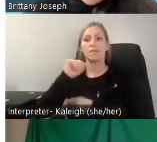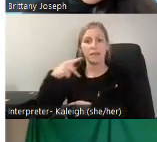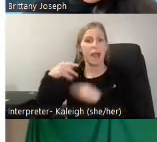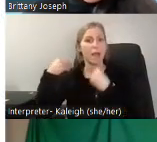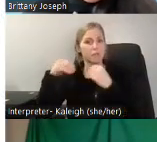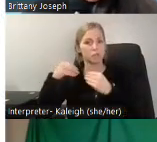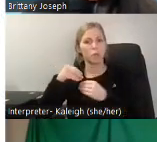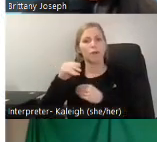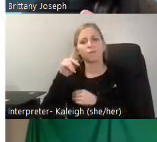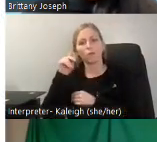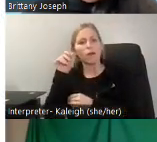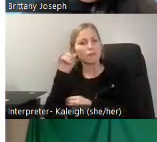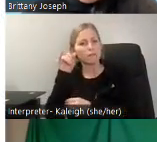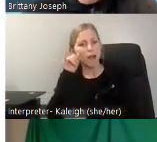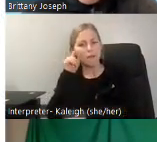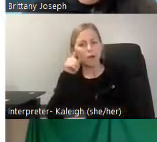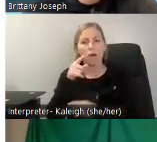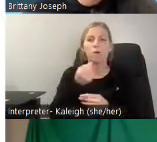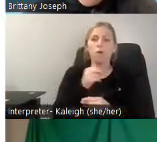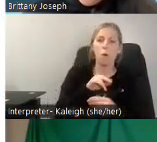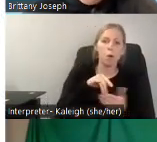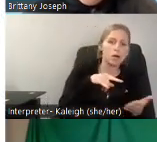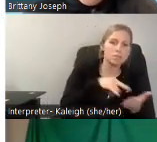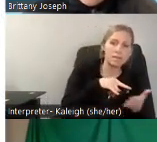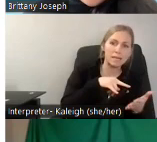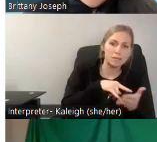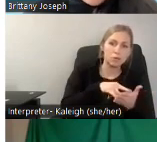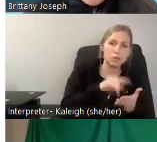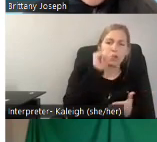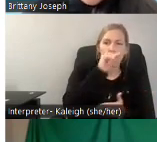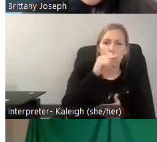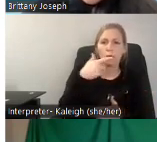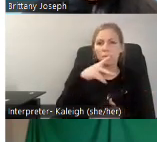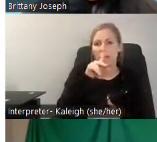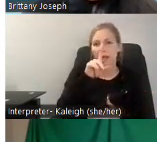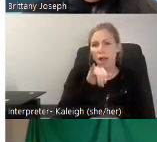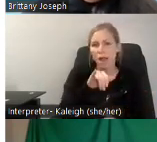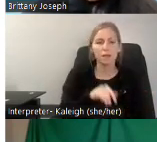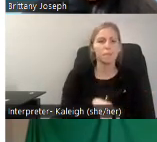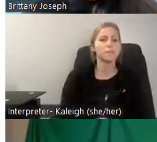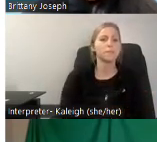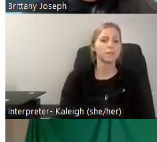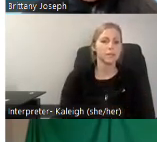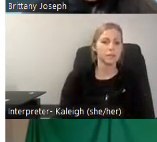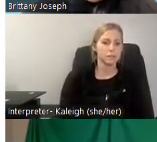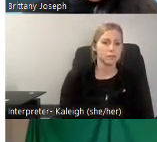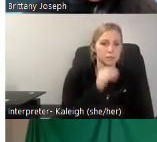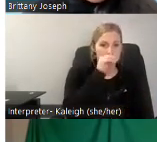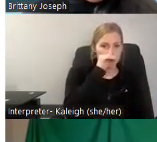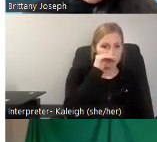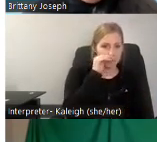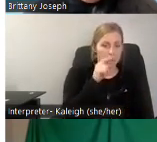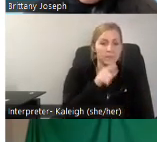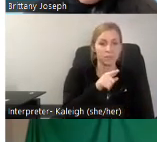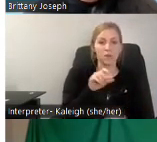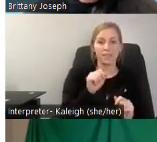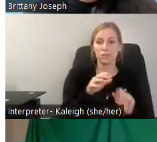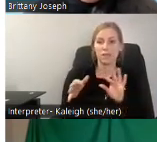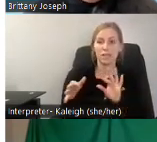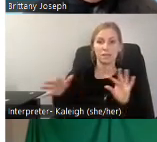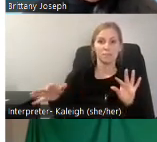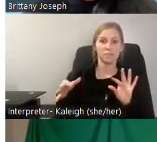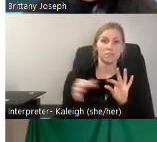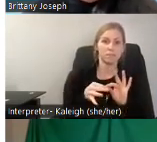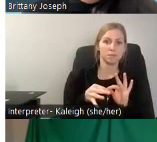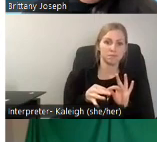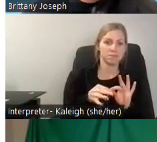Apple device. You can also download it on Google Play, and you can sync it to your laptop,